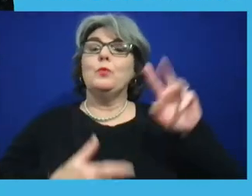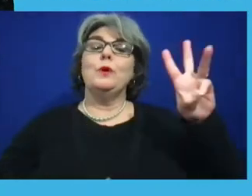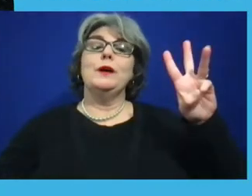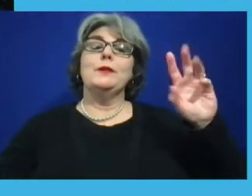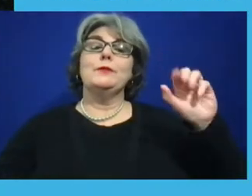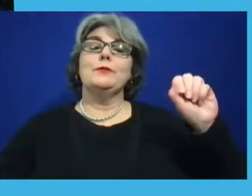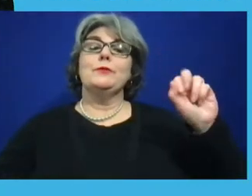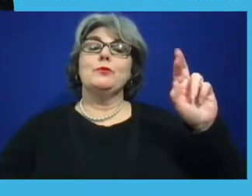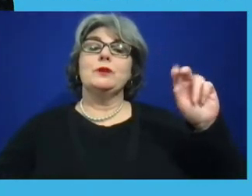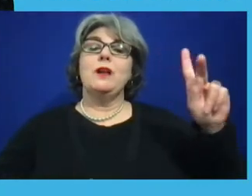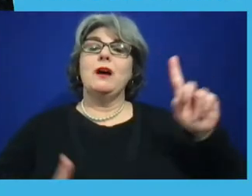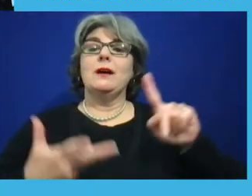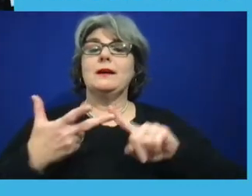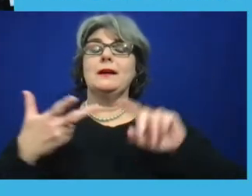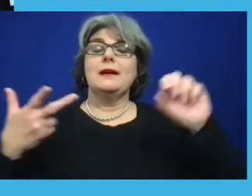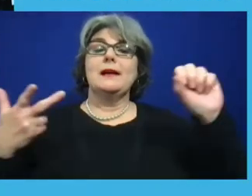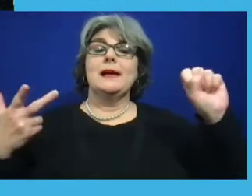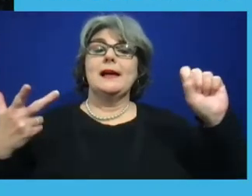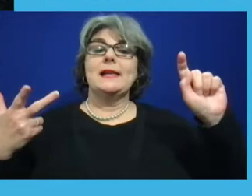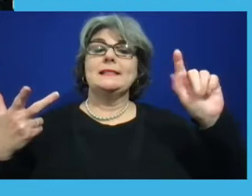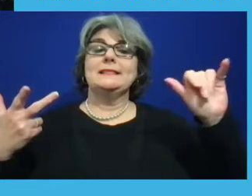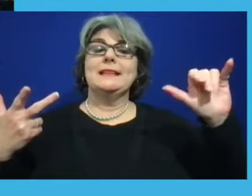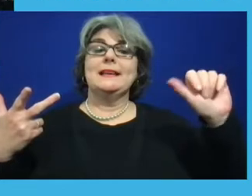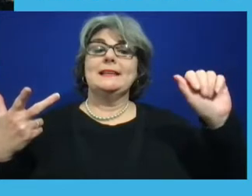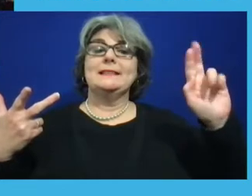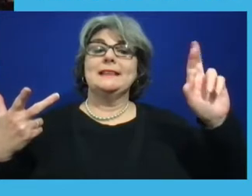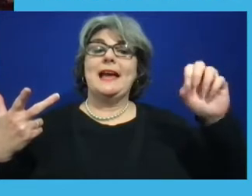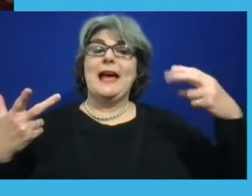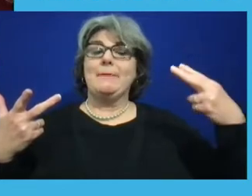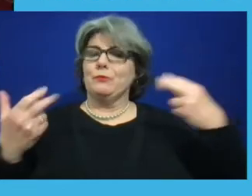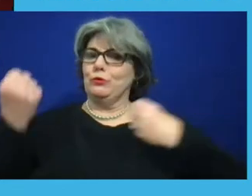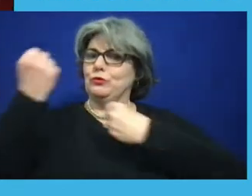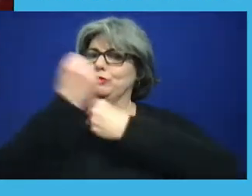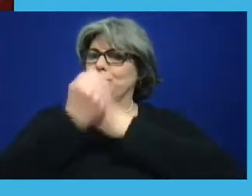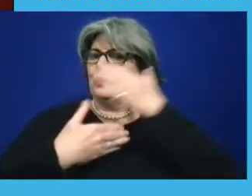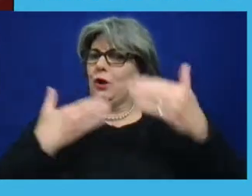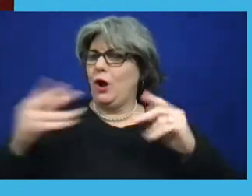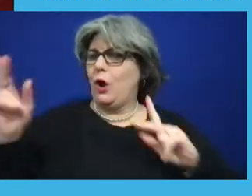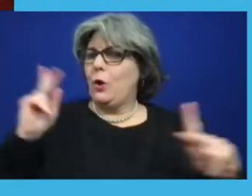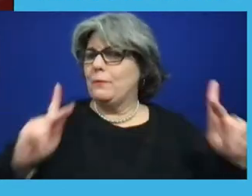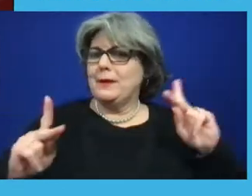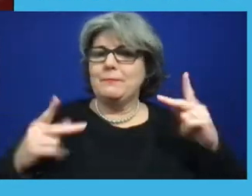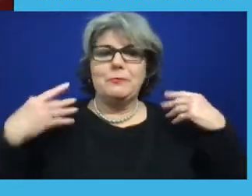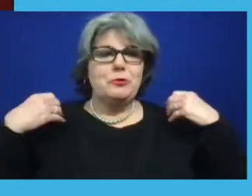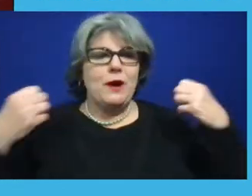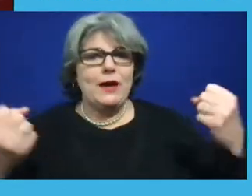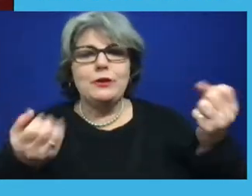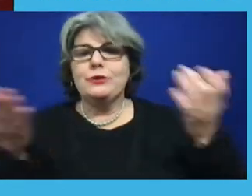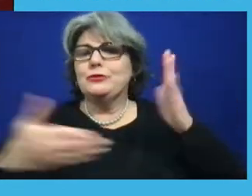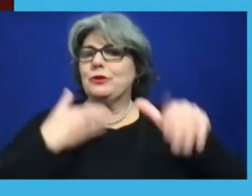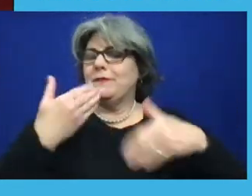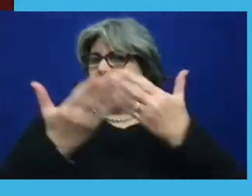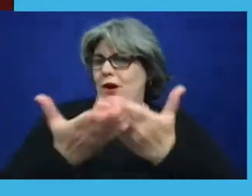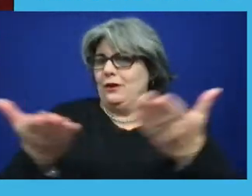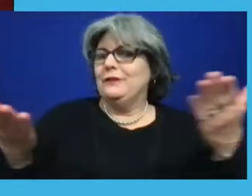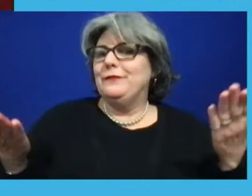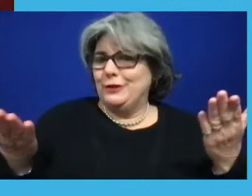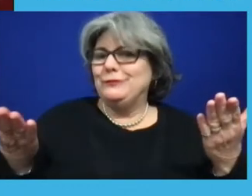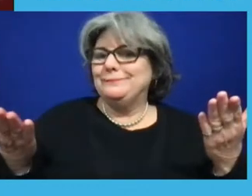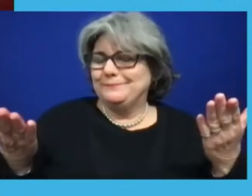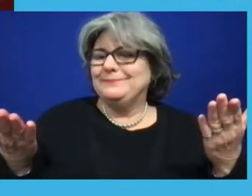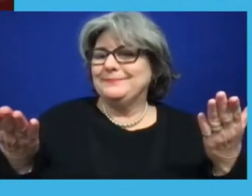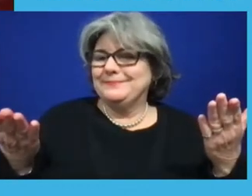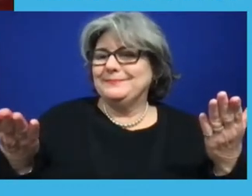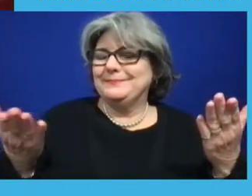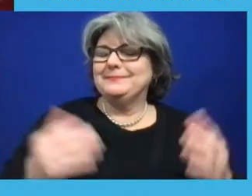And in Raphael Warnock and Stacey Abrams, we have two public servants who are absolutely committed to lifting up every Georgian, to